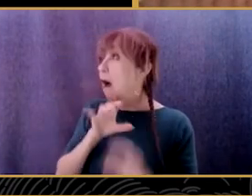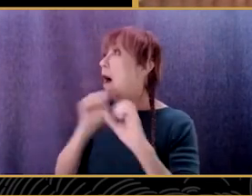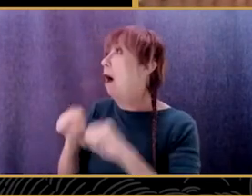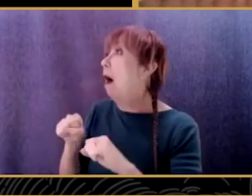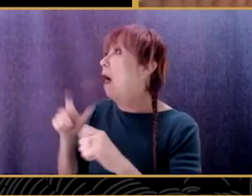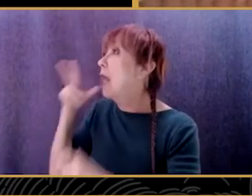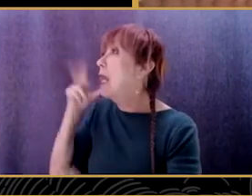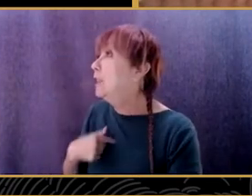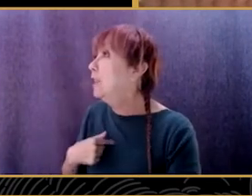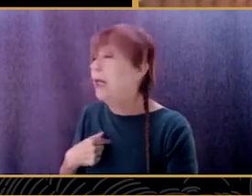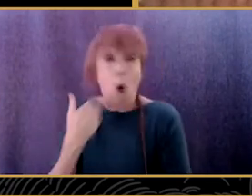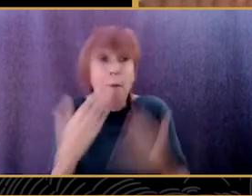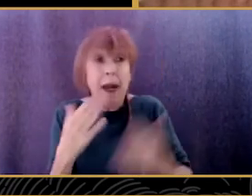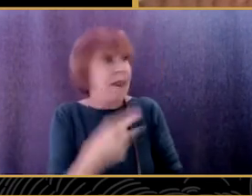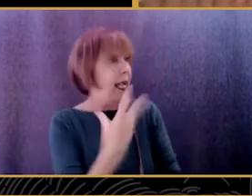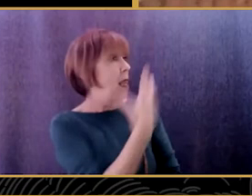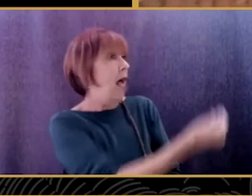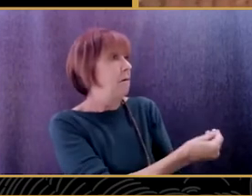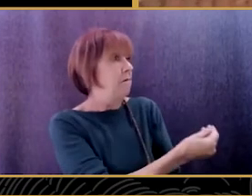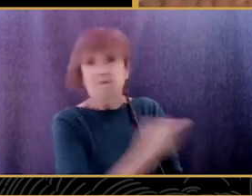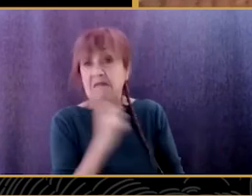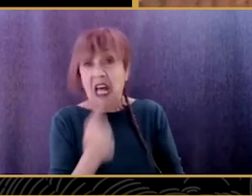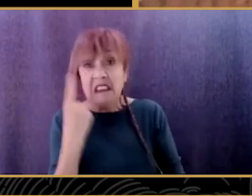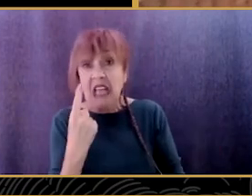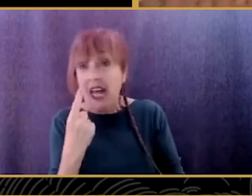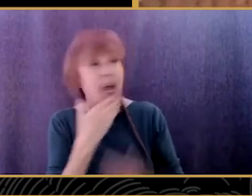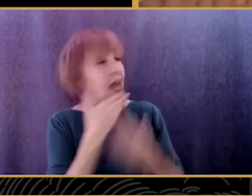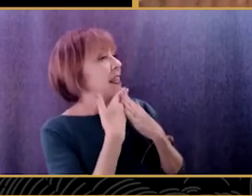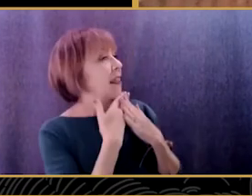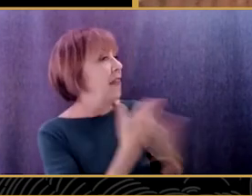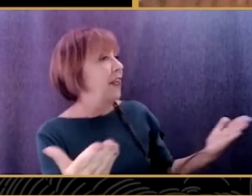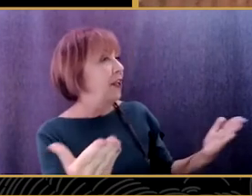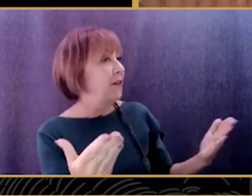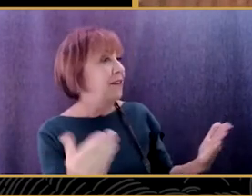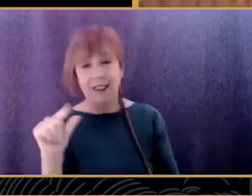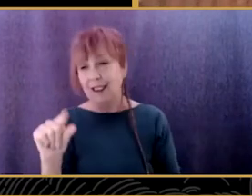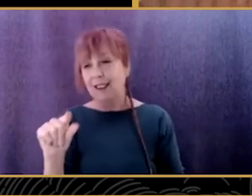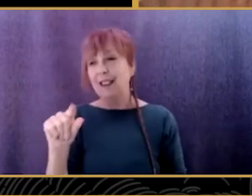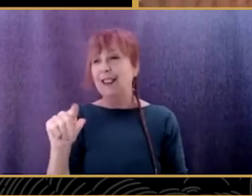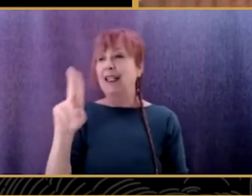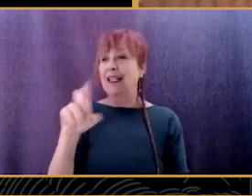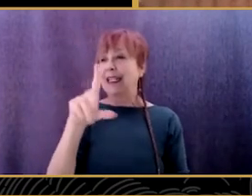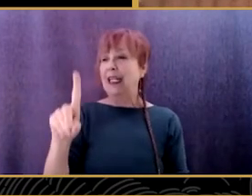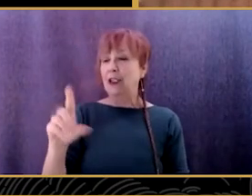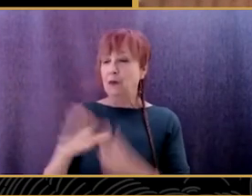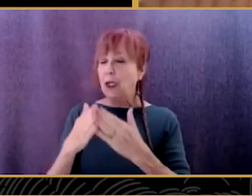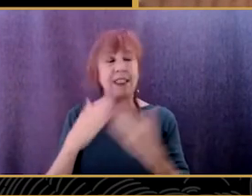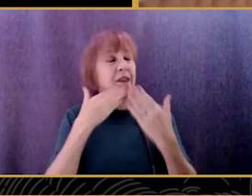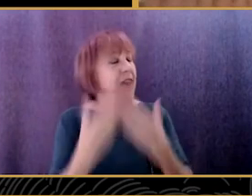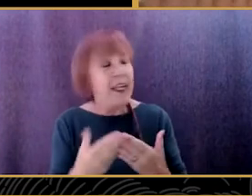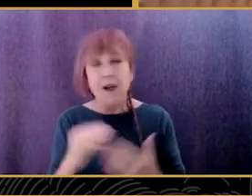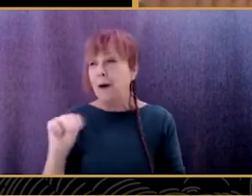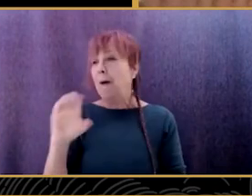poem Because they just didn't get it Thank you Guild Books Thank you Michael